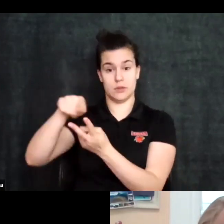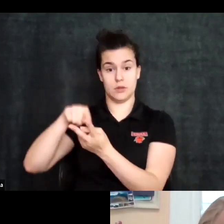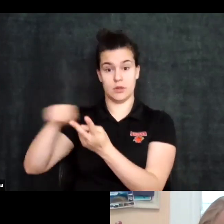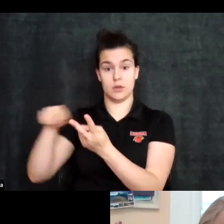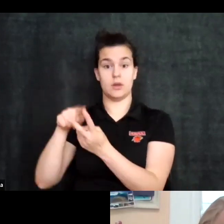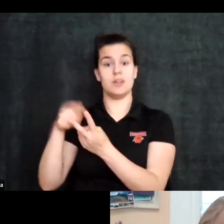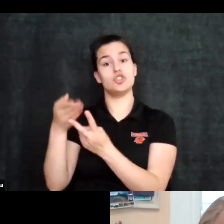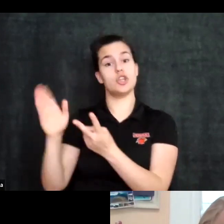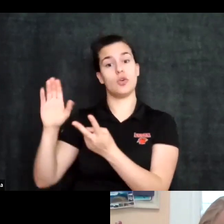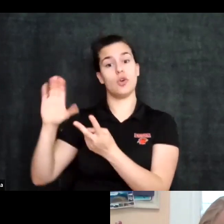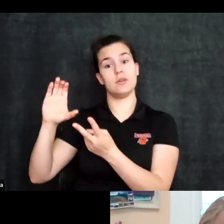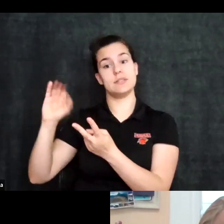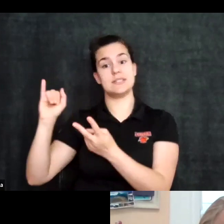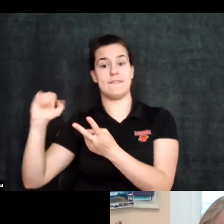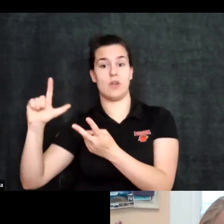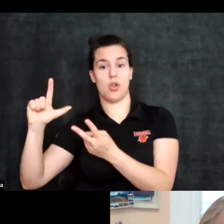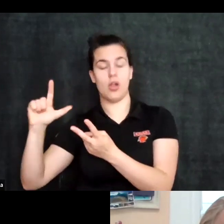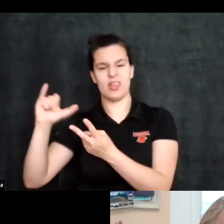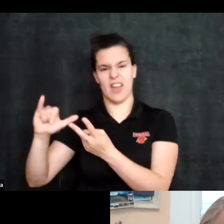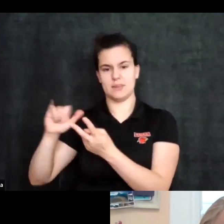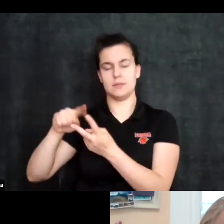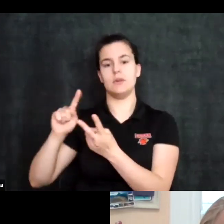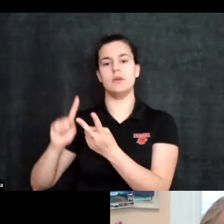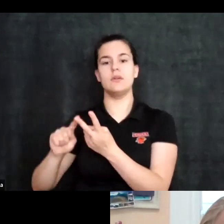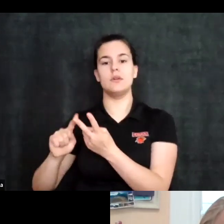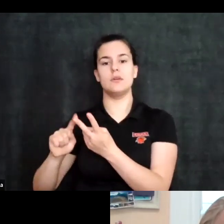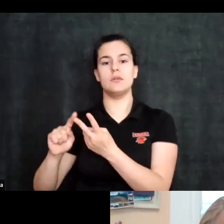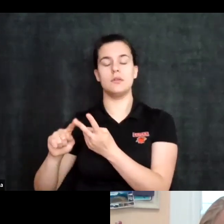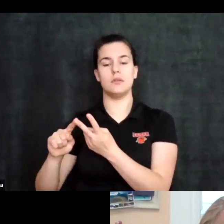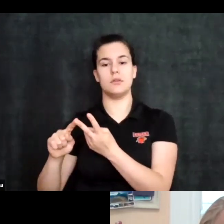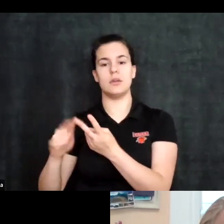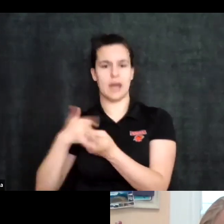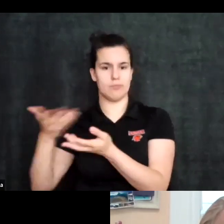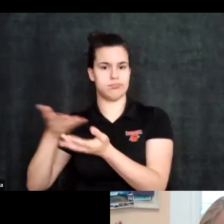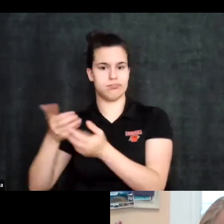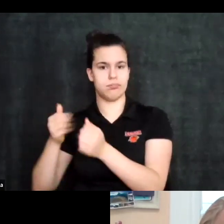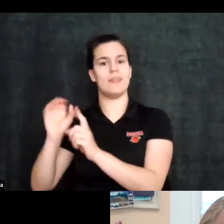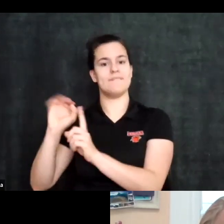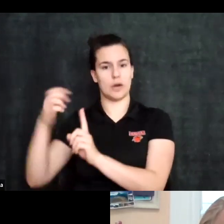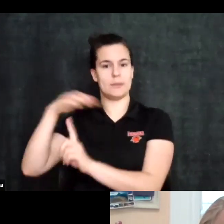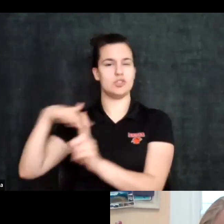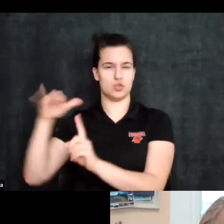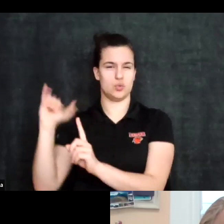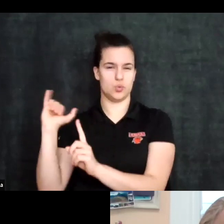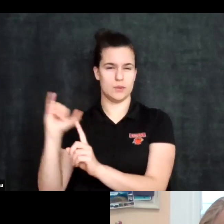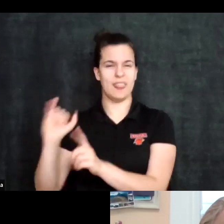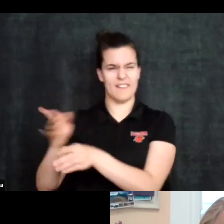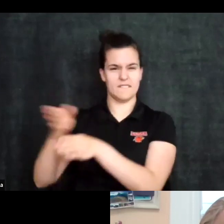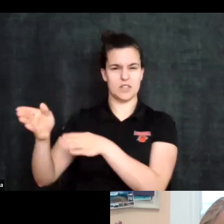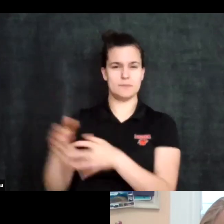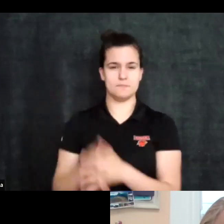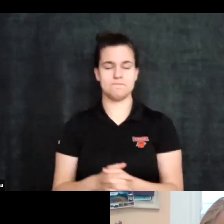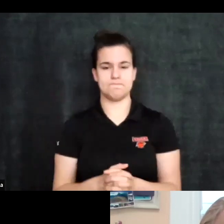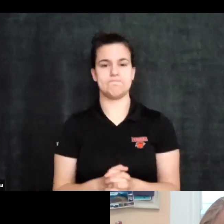civil and in general civil area, and one in, I do some work in the environmental engineering field.